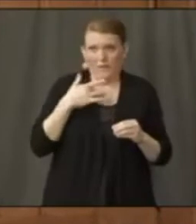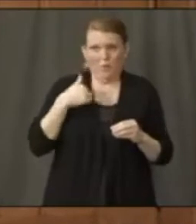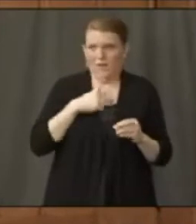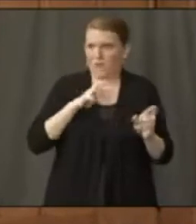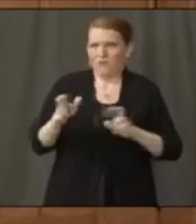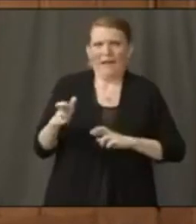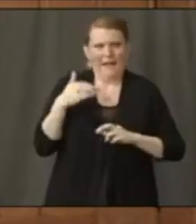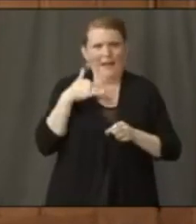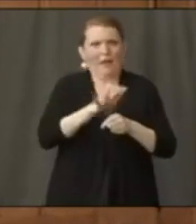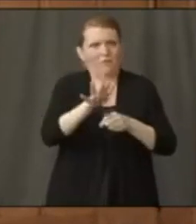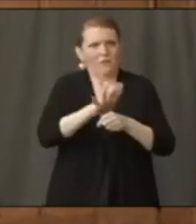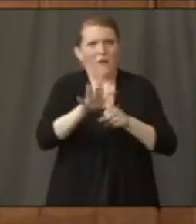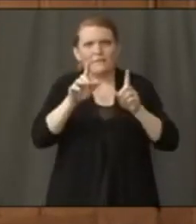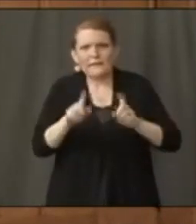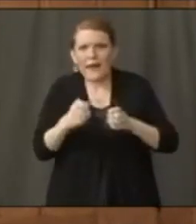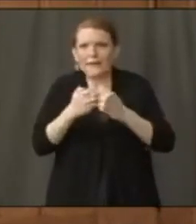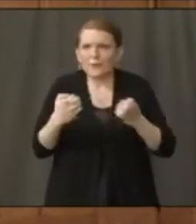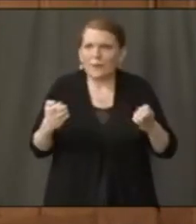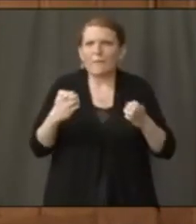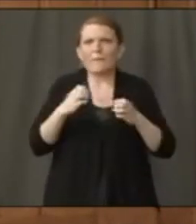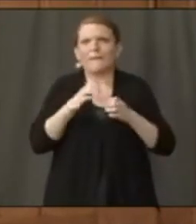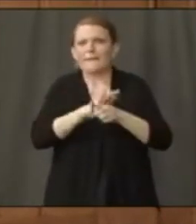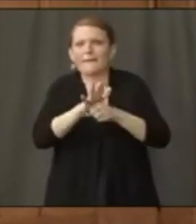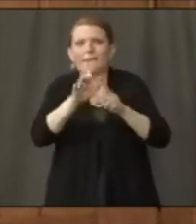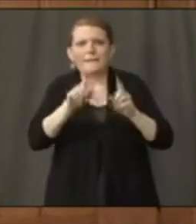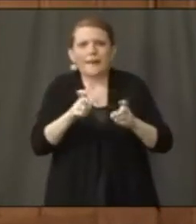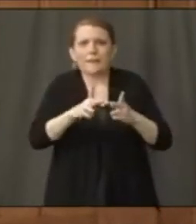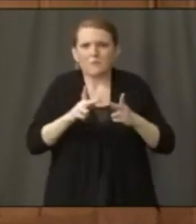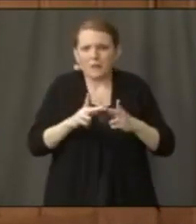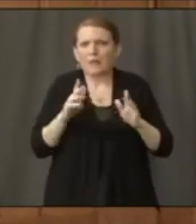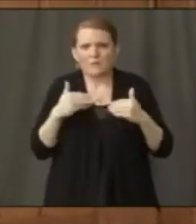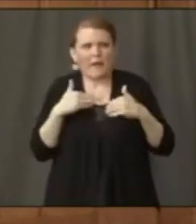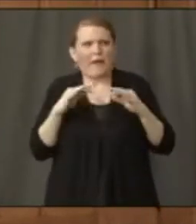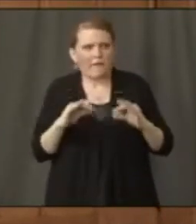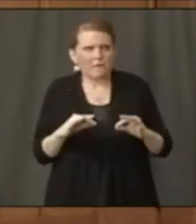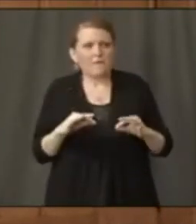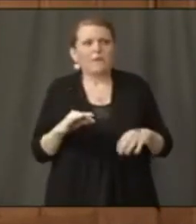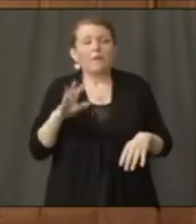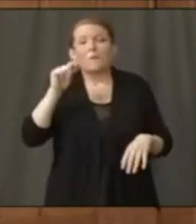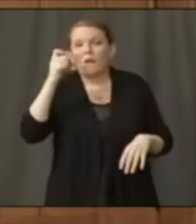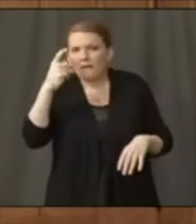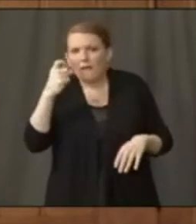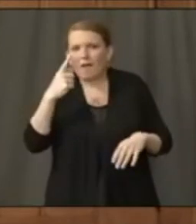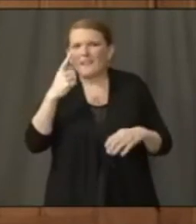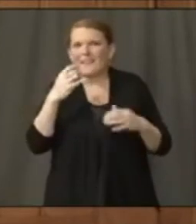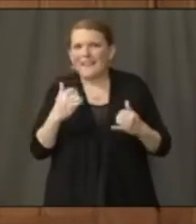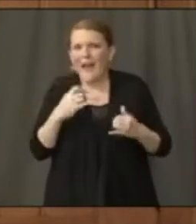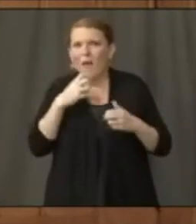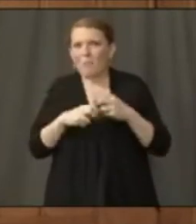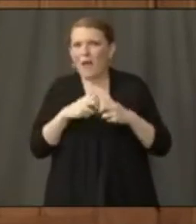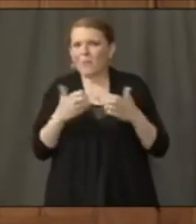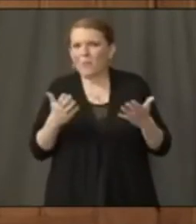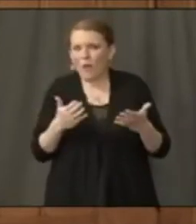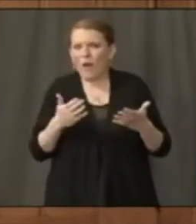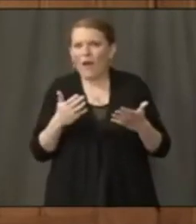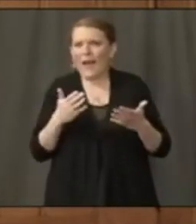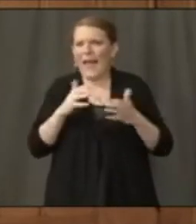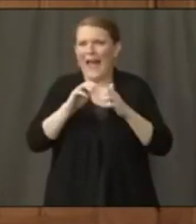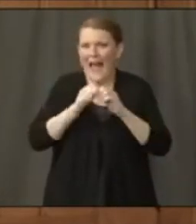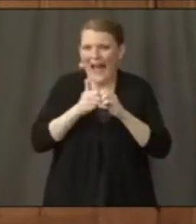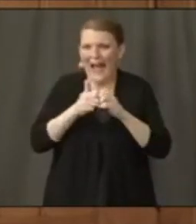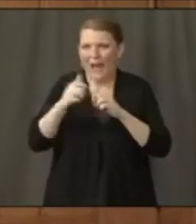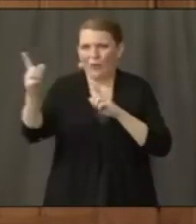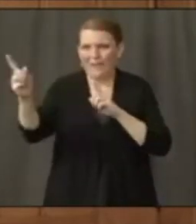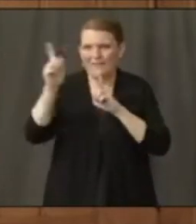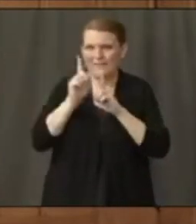real challenge is getting out to people to get tested, the people in those high-risk groups I described, and certainly encouraging everybody who has any